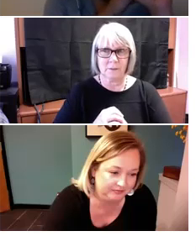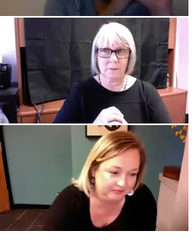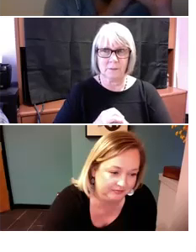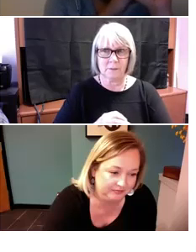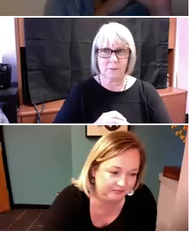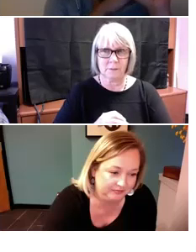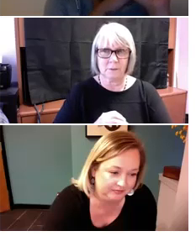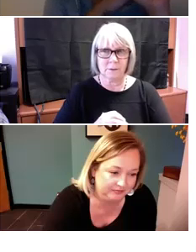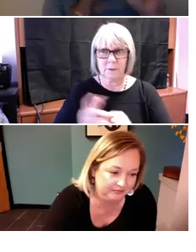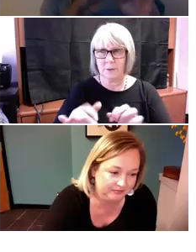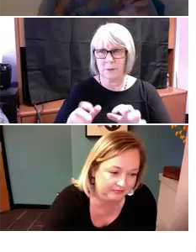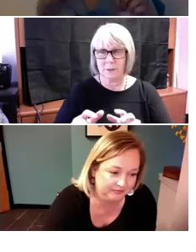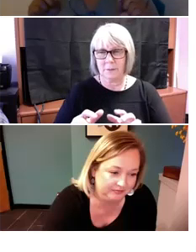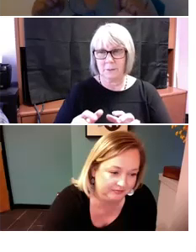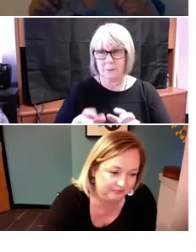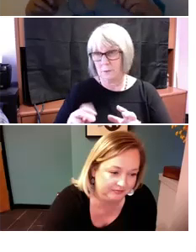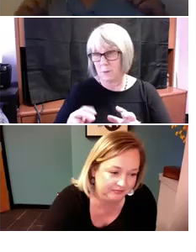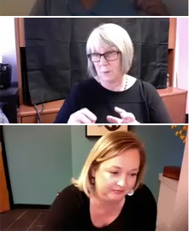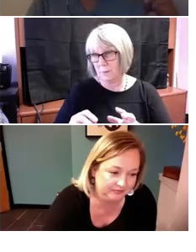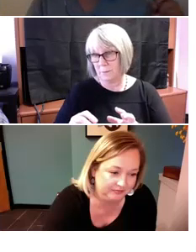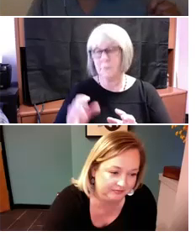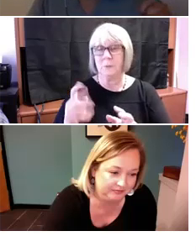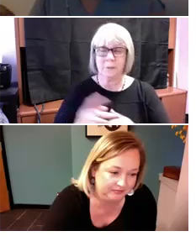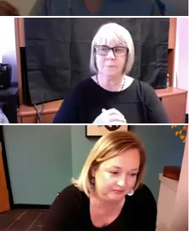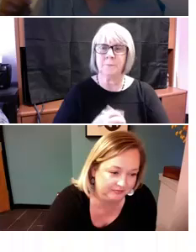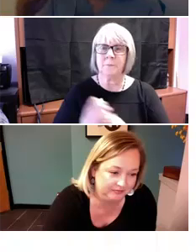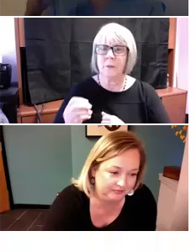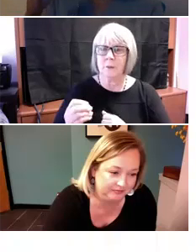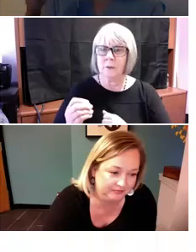You can type in no. Okay. So,